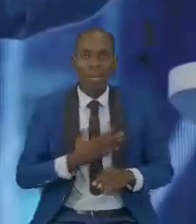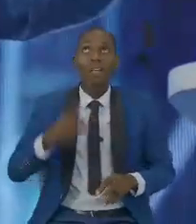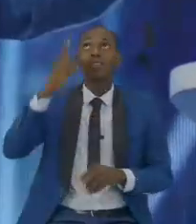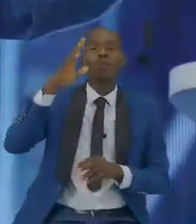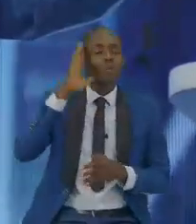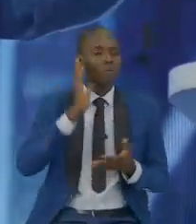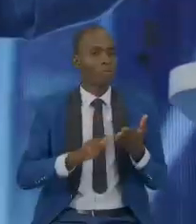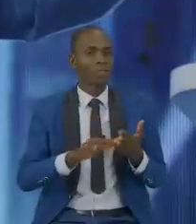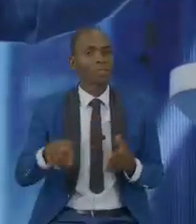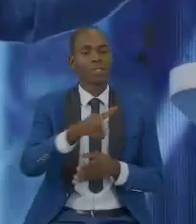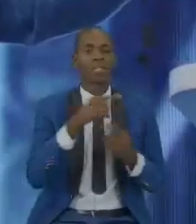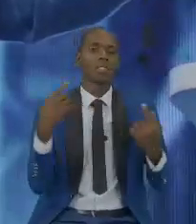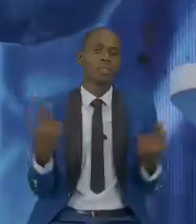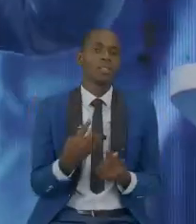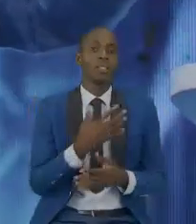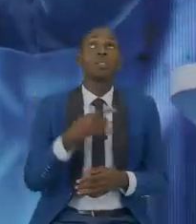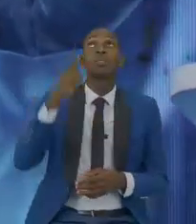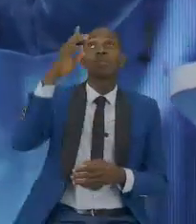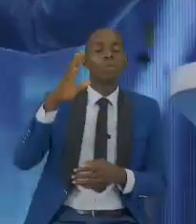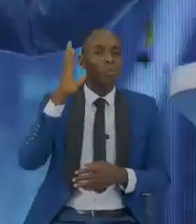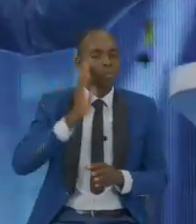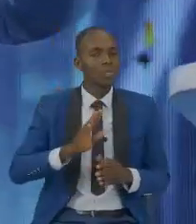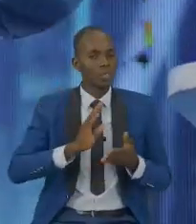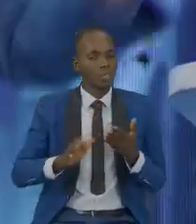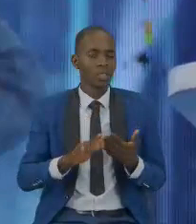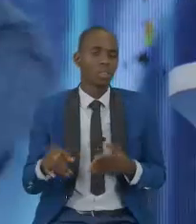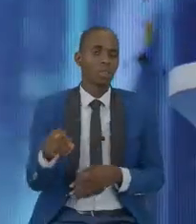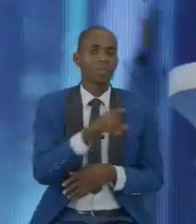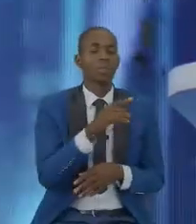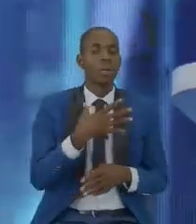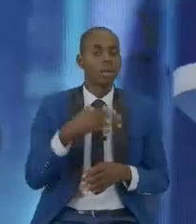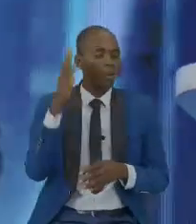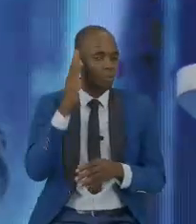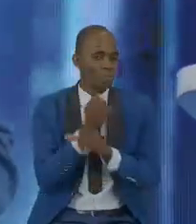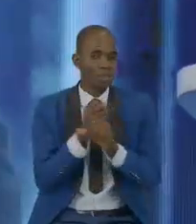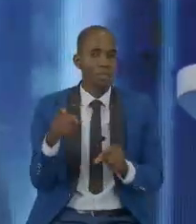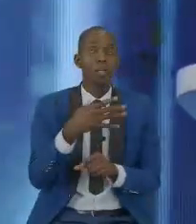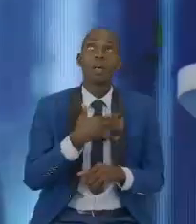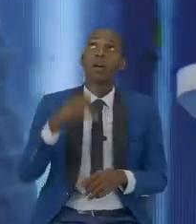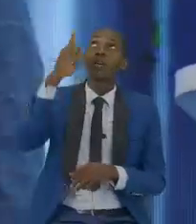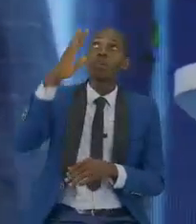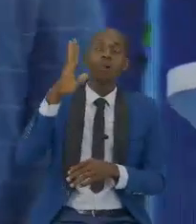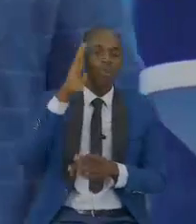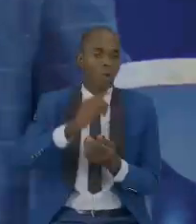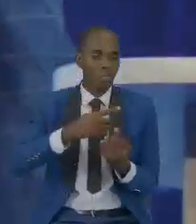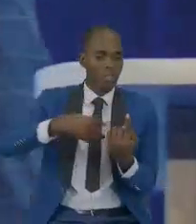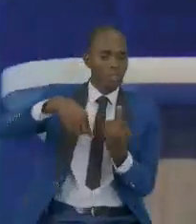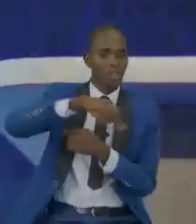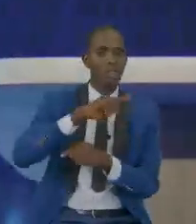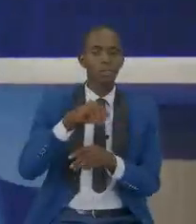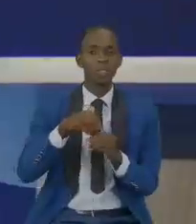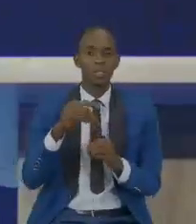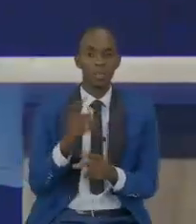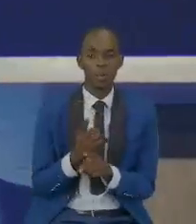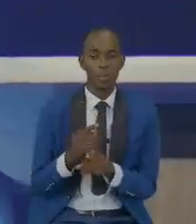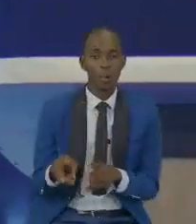their sins, and God will redeem their soul, and God will turn them in the right direction,